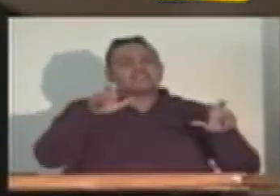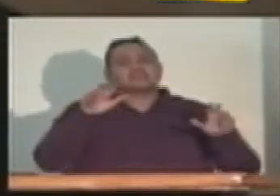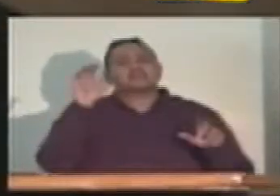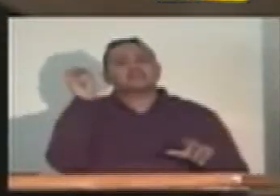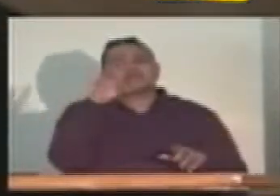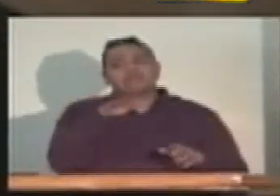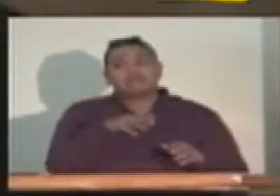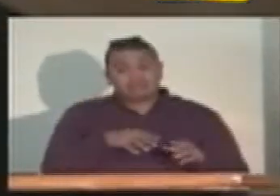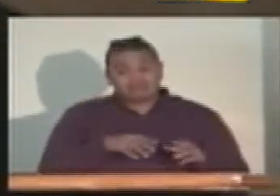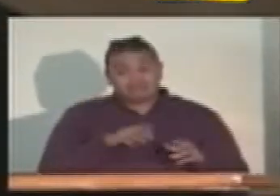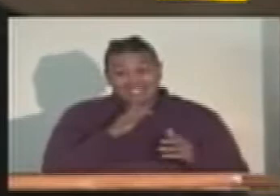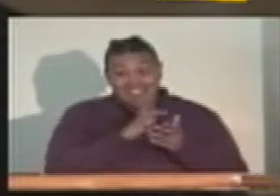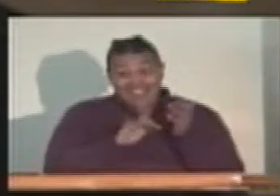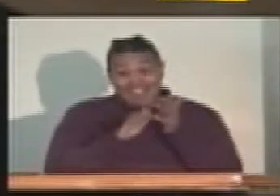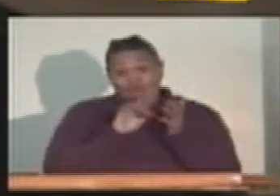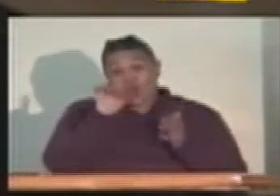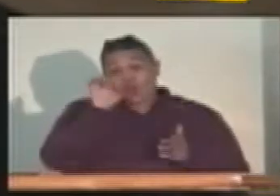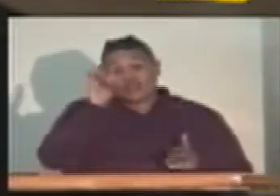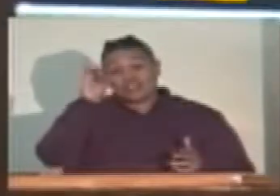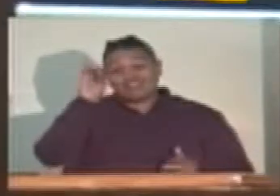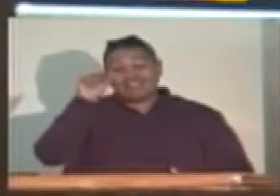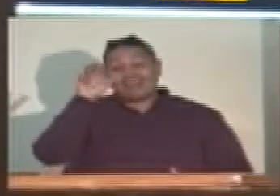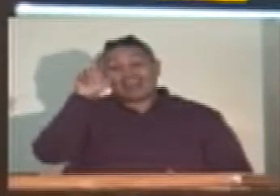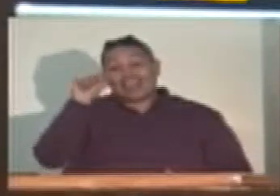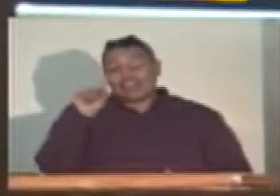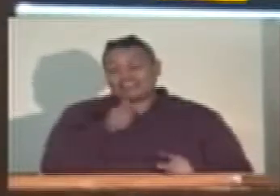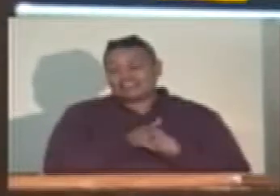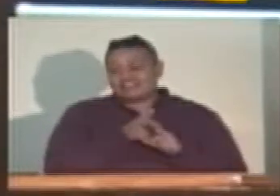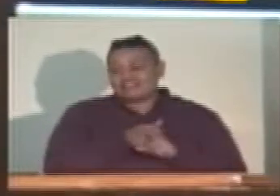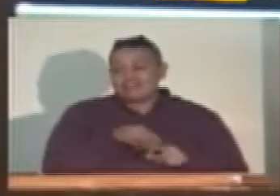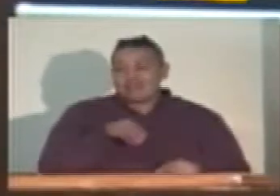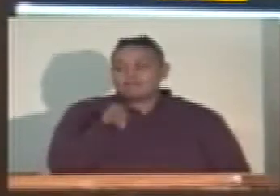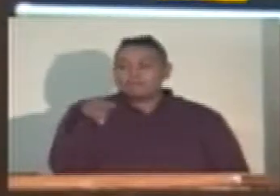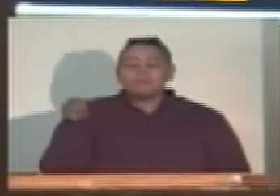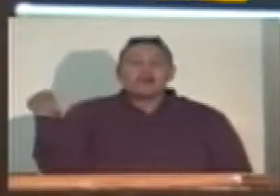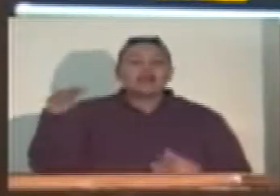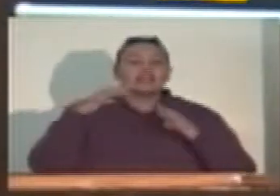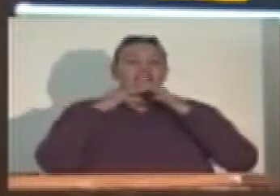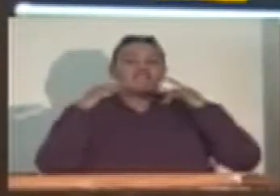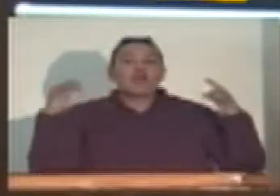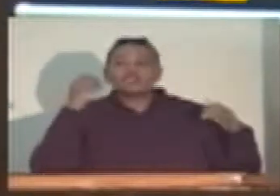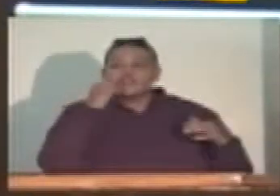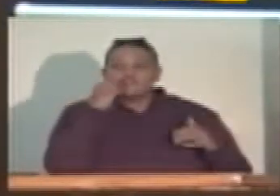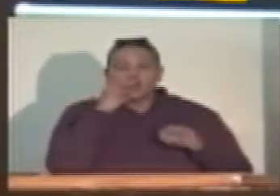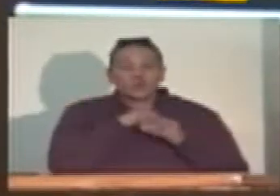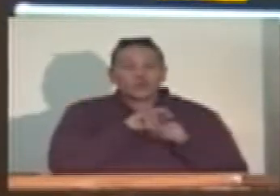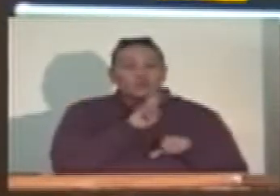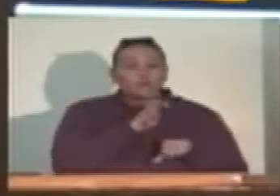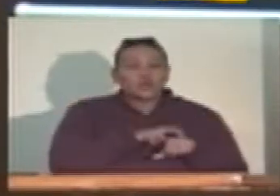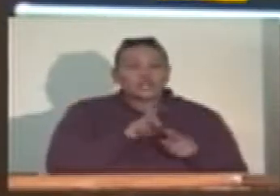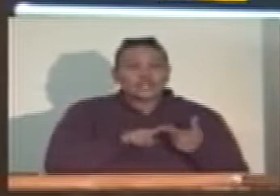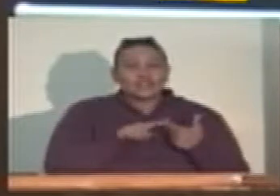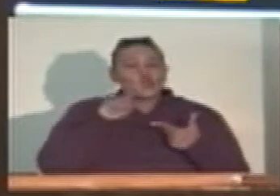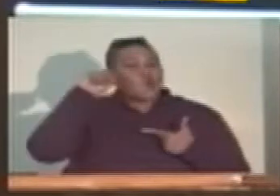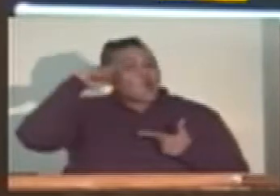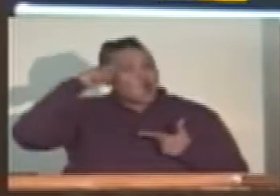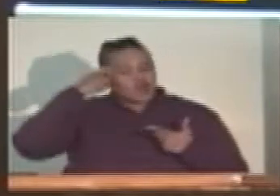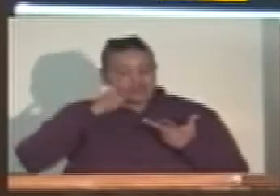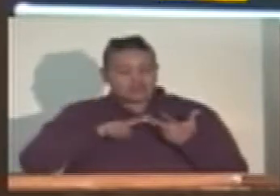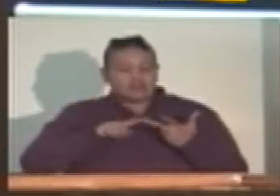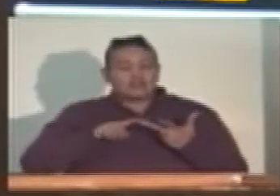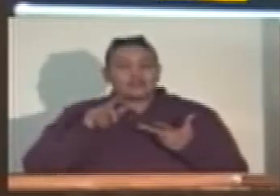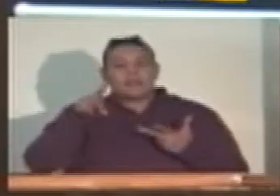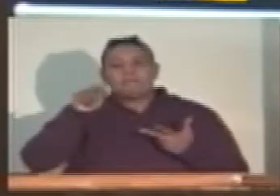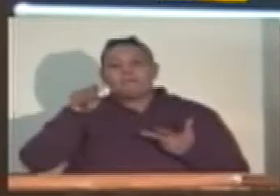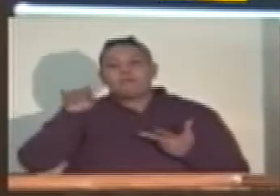cleared 170 acres and planted a variety of crops, including Irish potato, onion,